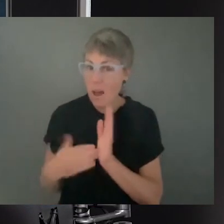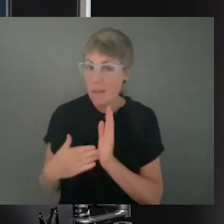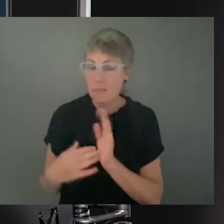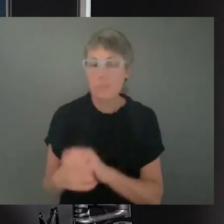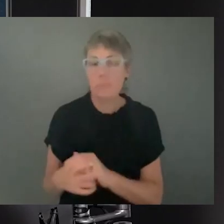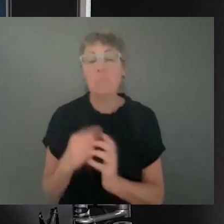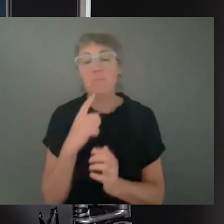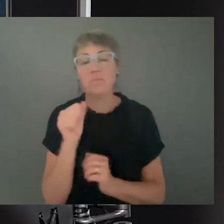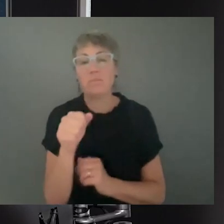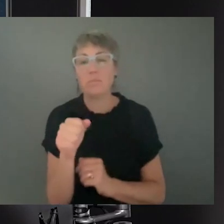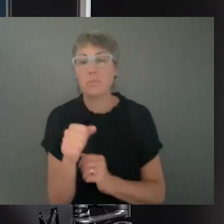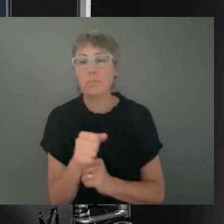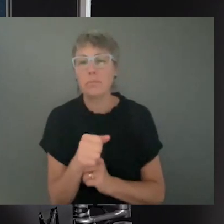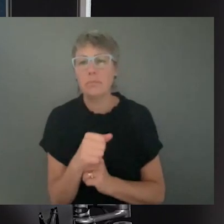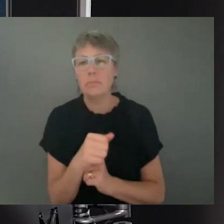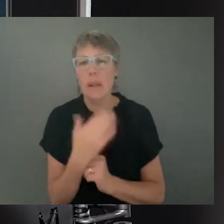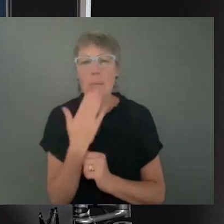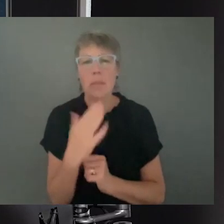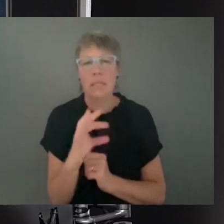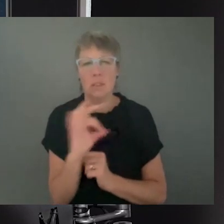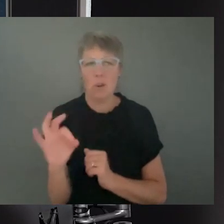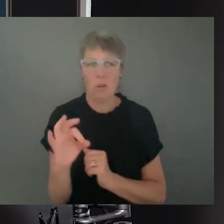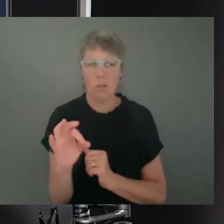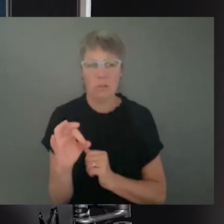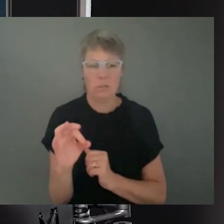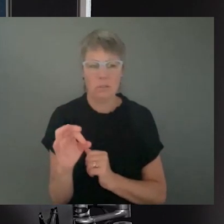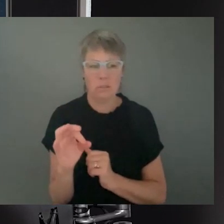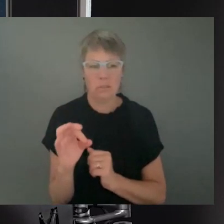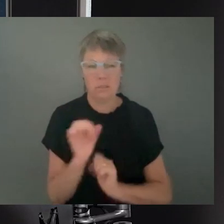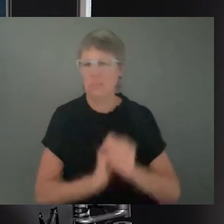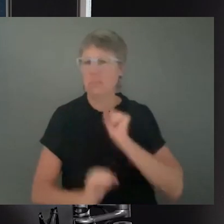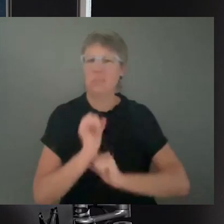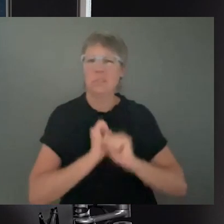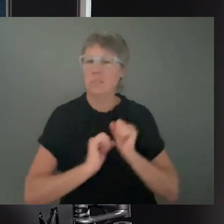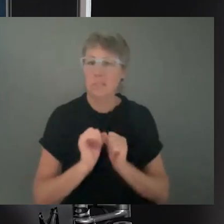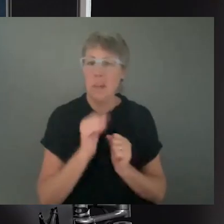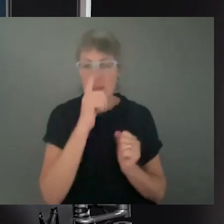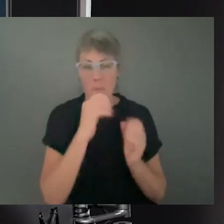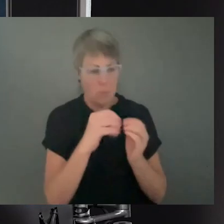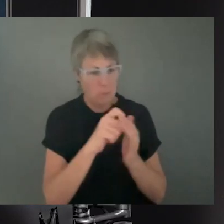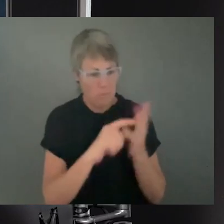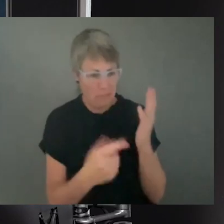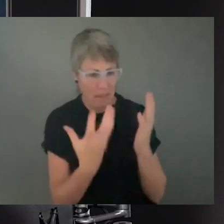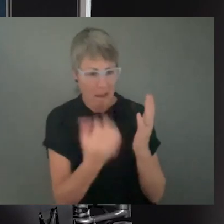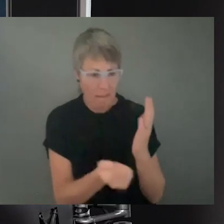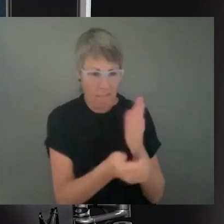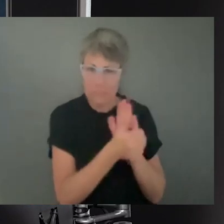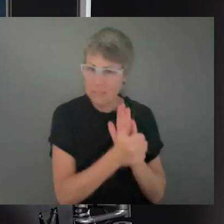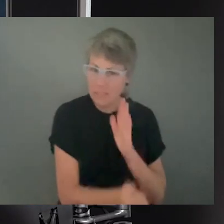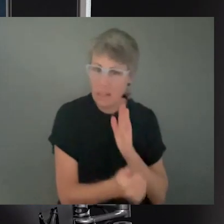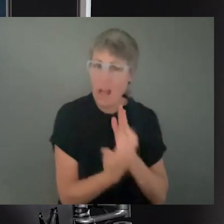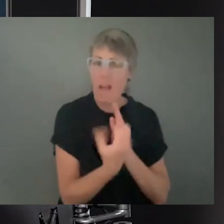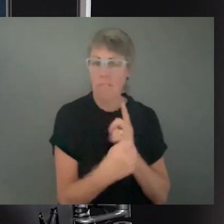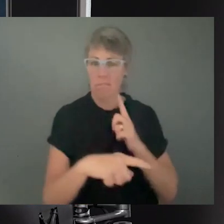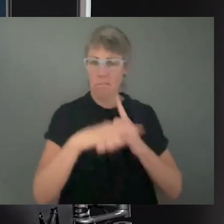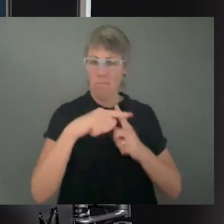Yeah, I would add, don't be perturbed, because people have their strengths and abilities that they can bring to the job, and sometimes